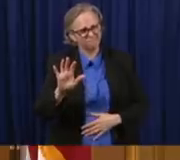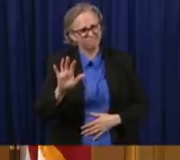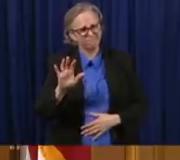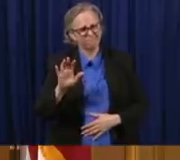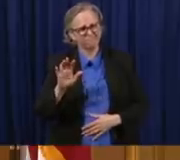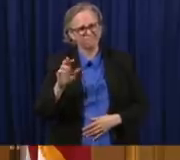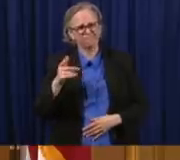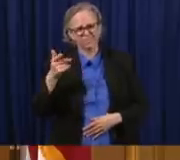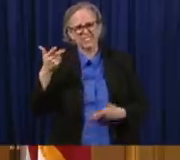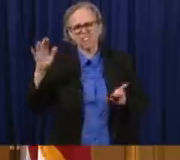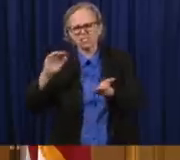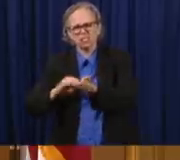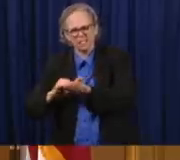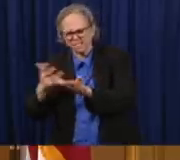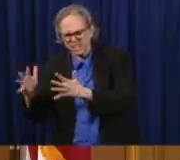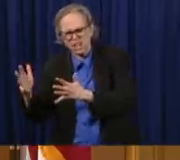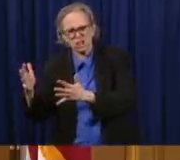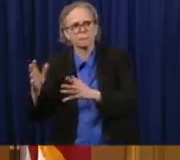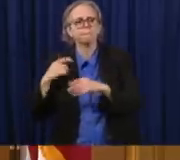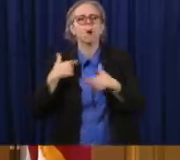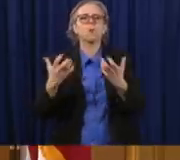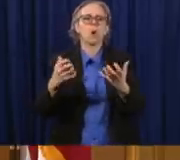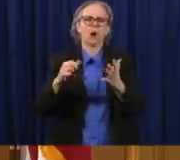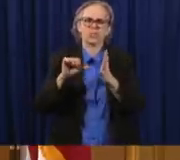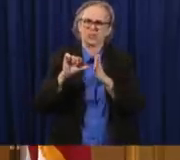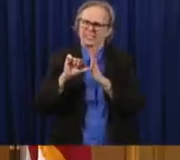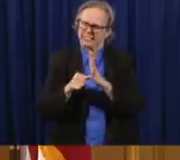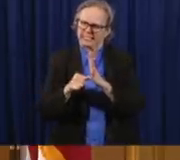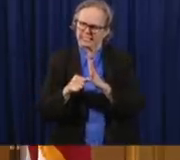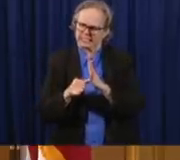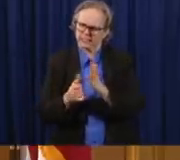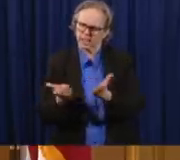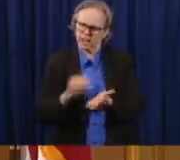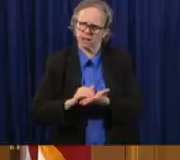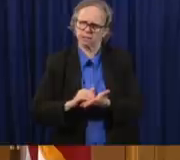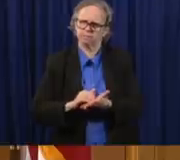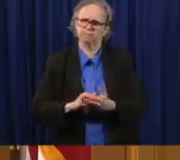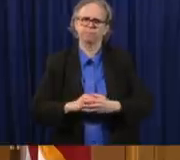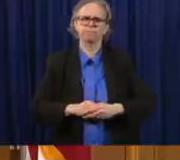it because, again, as we start back in,